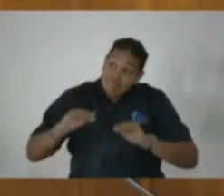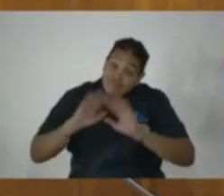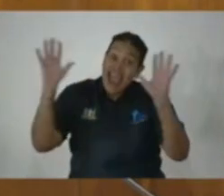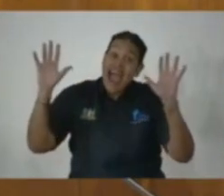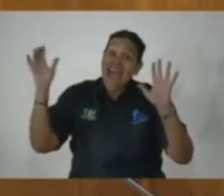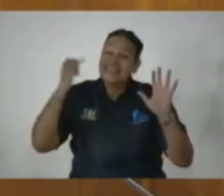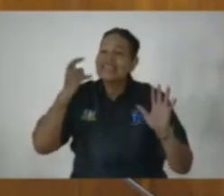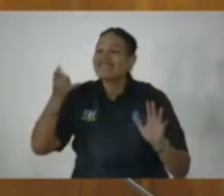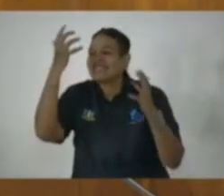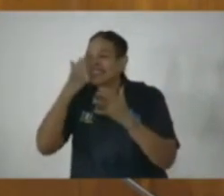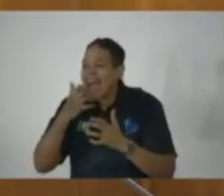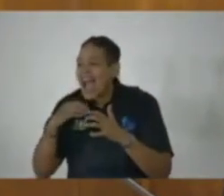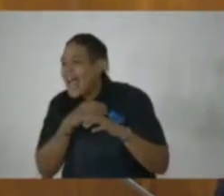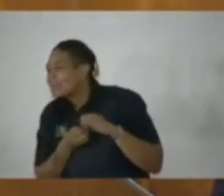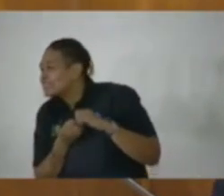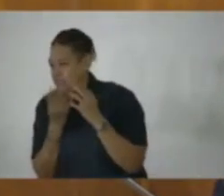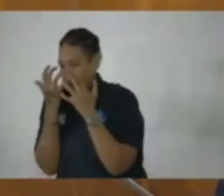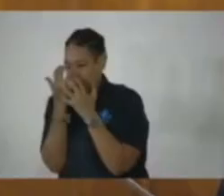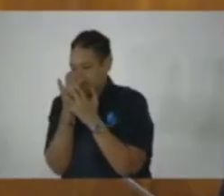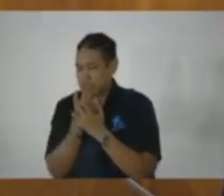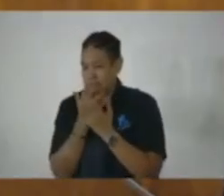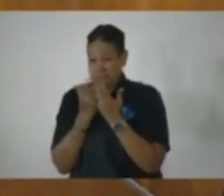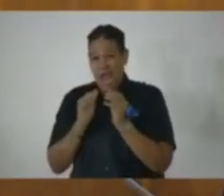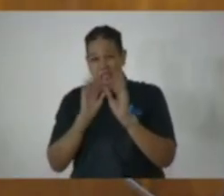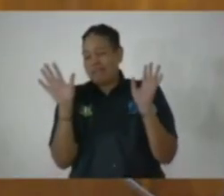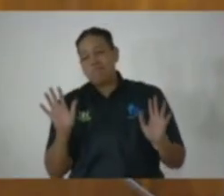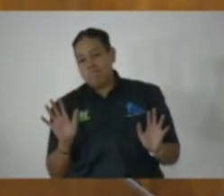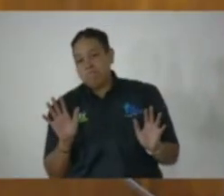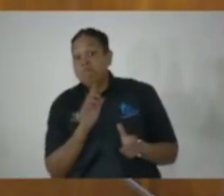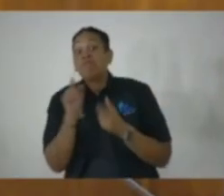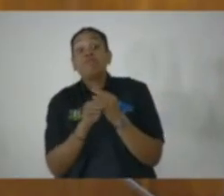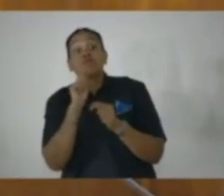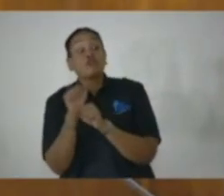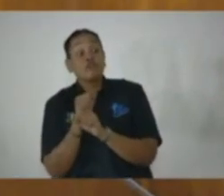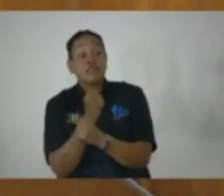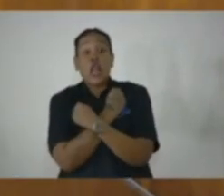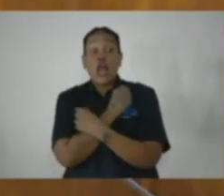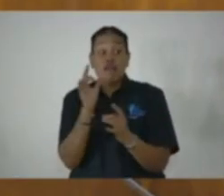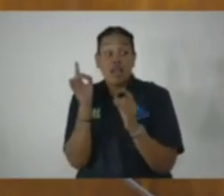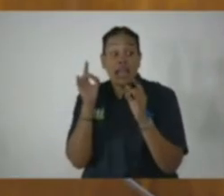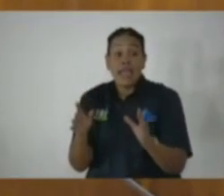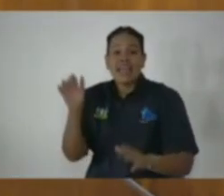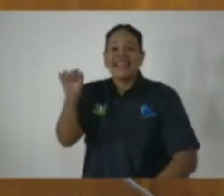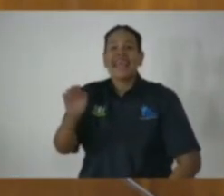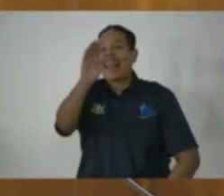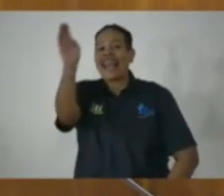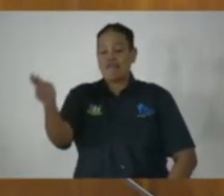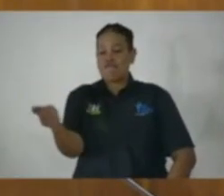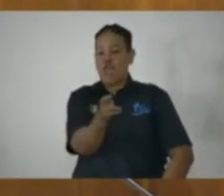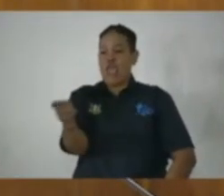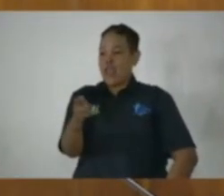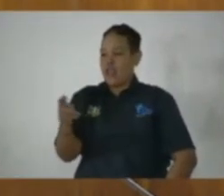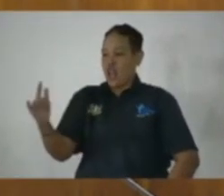hath light with darkness? Indeed, they said love and hate can never be friends.